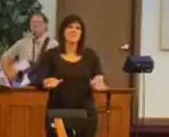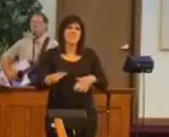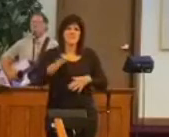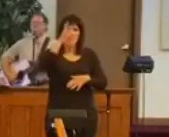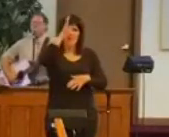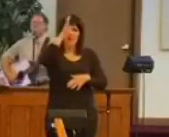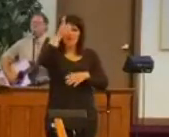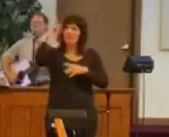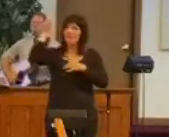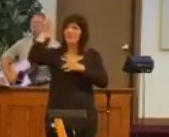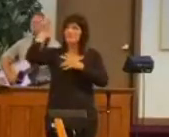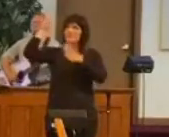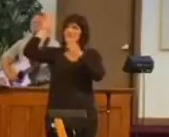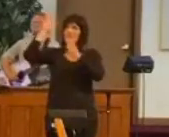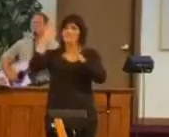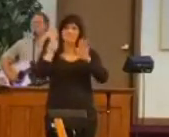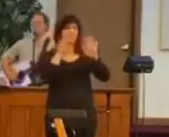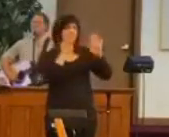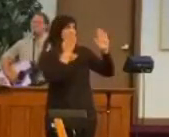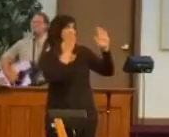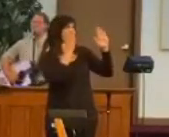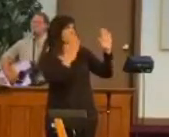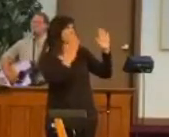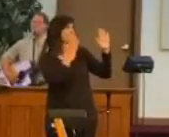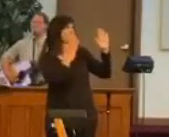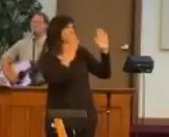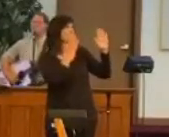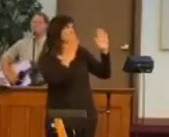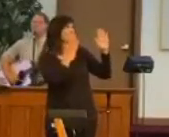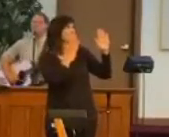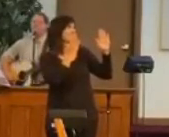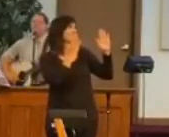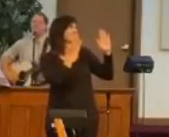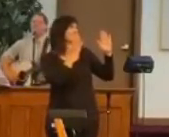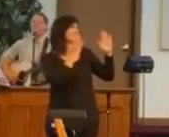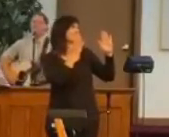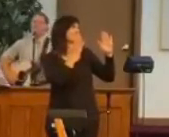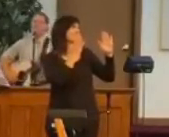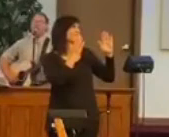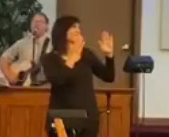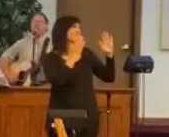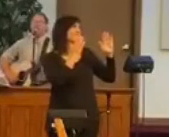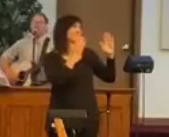The Father turns his face away